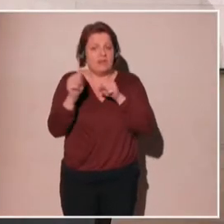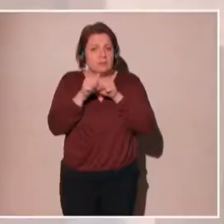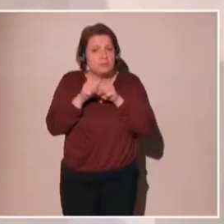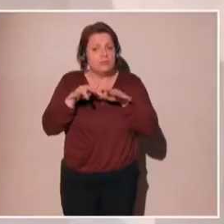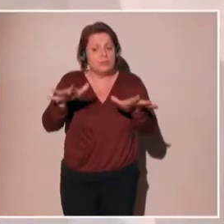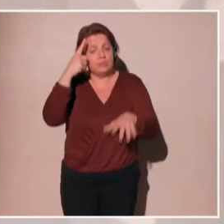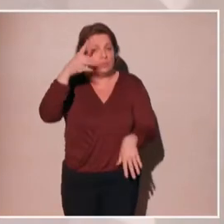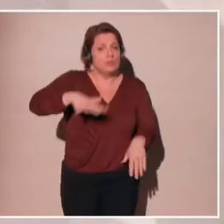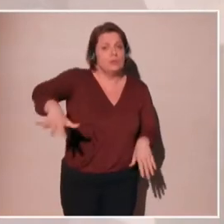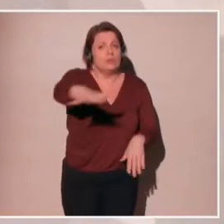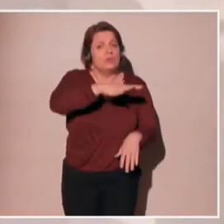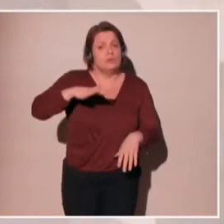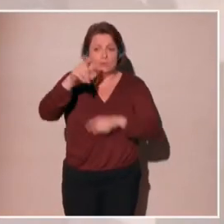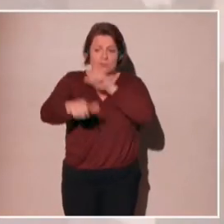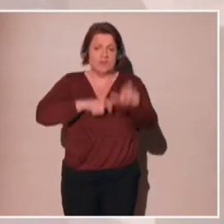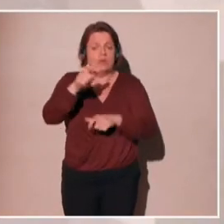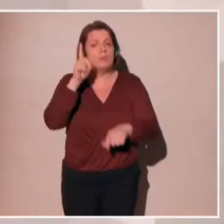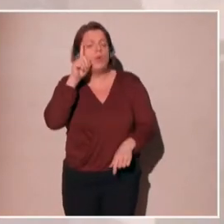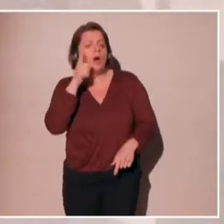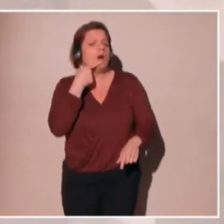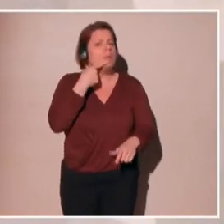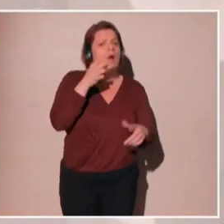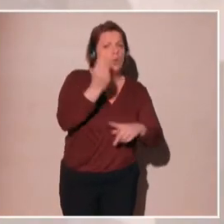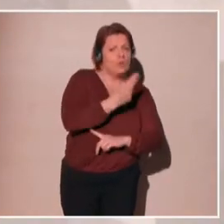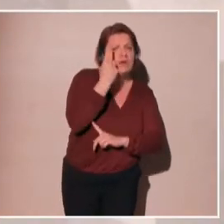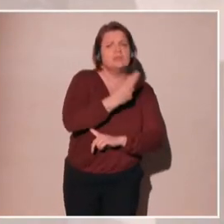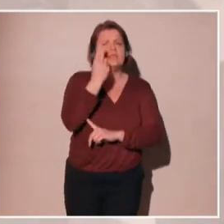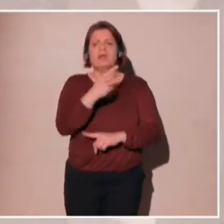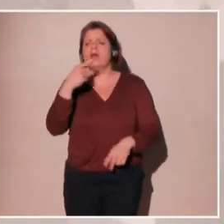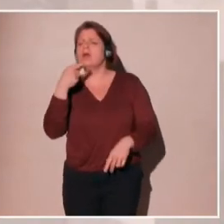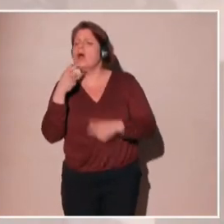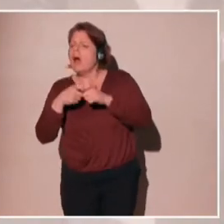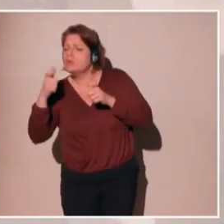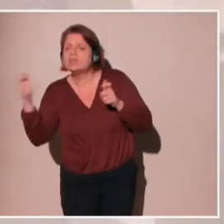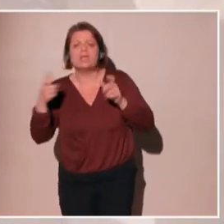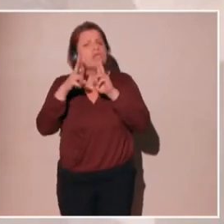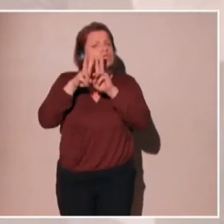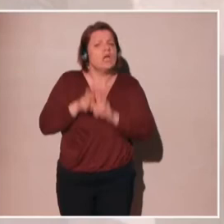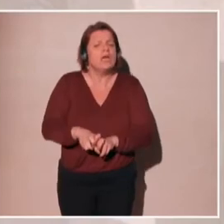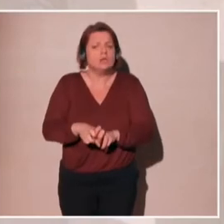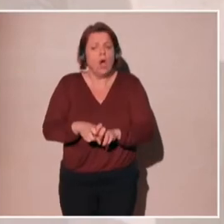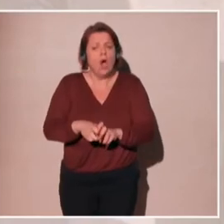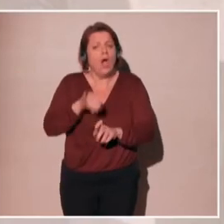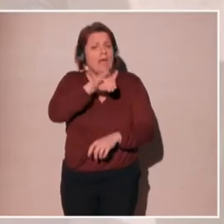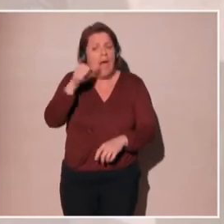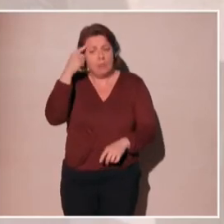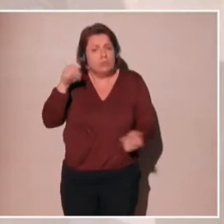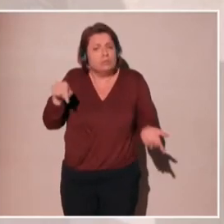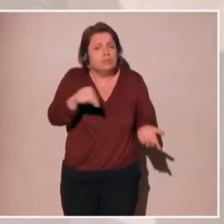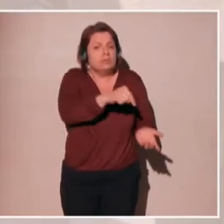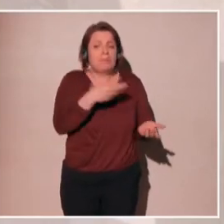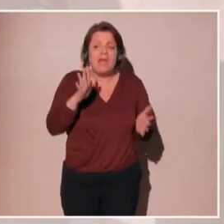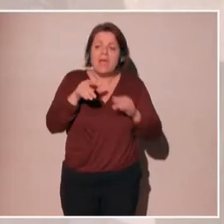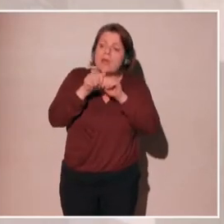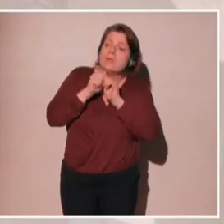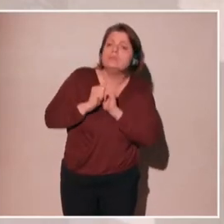industry, university, researchers, and how to maybe make profit with AI, and that's good, and thank